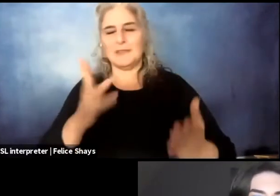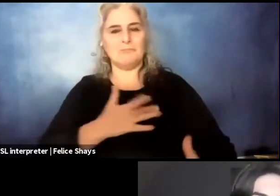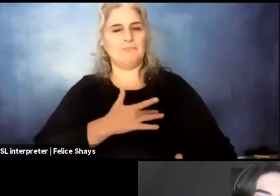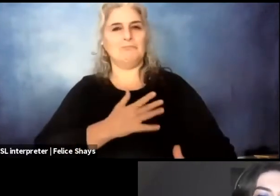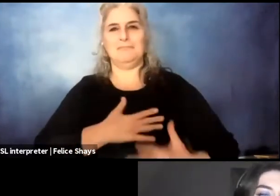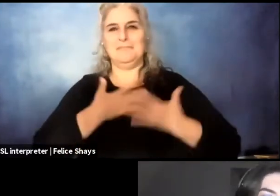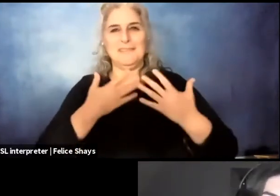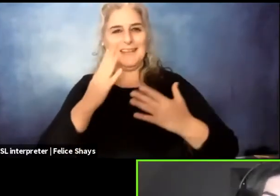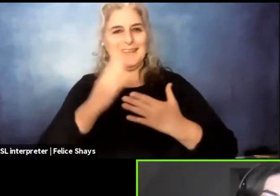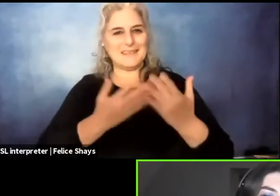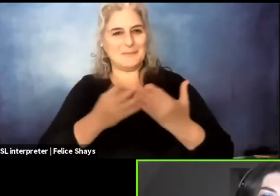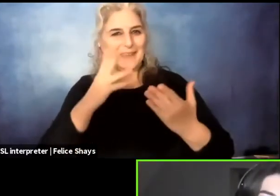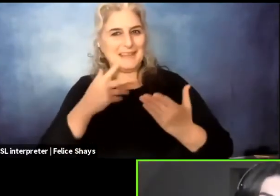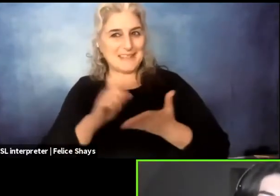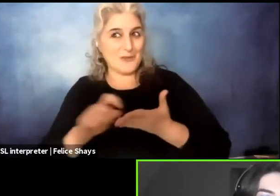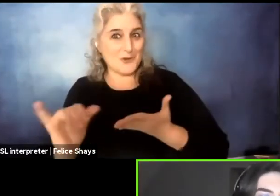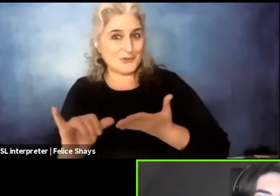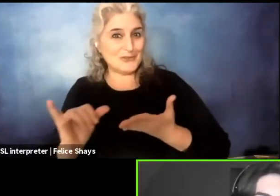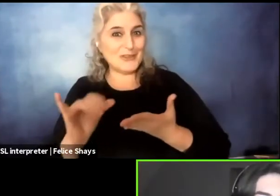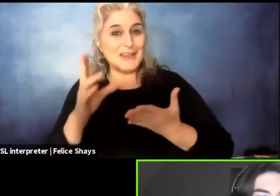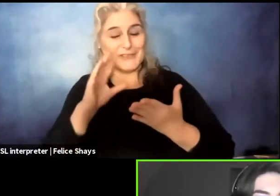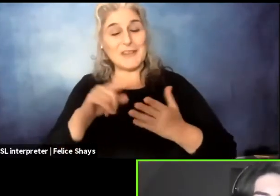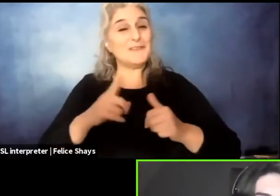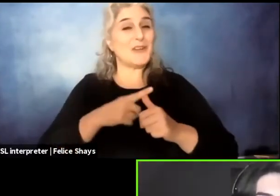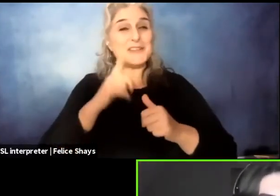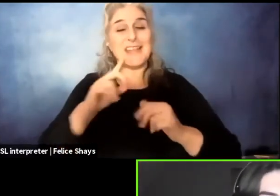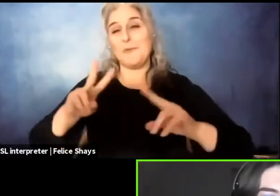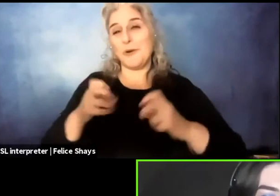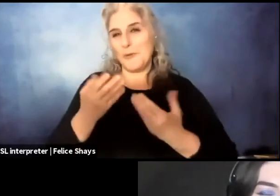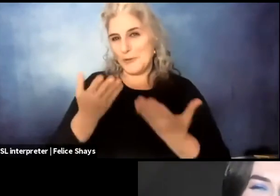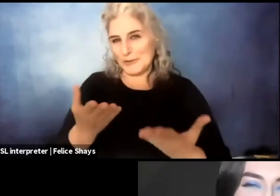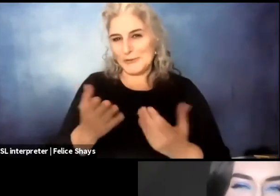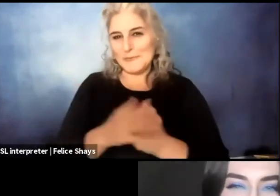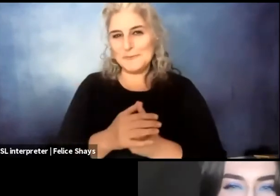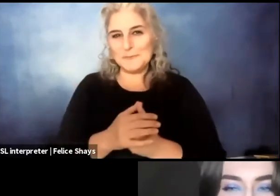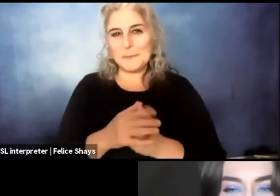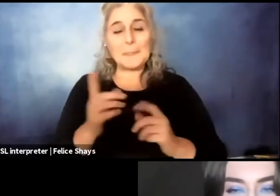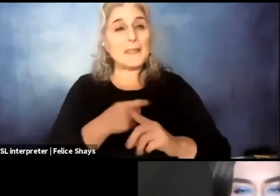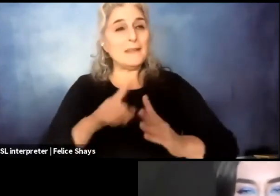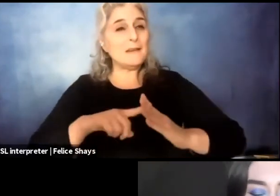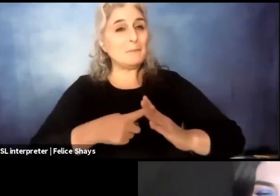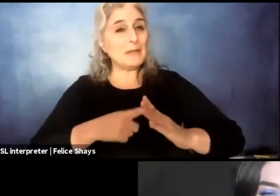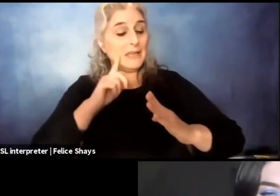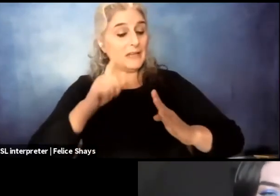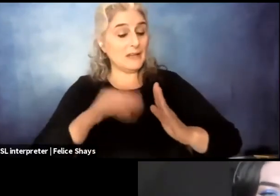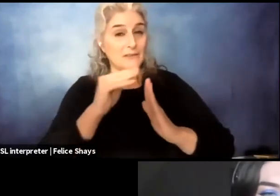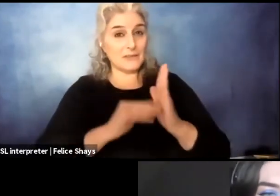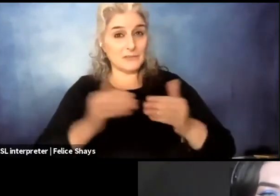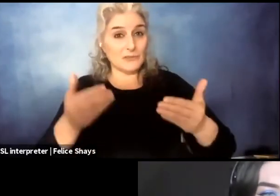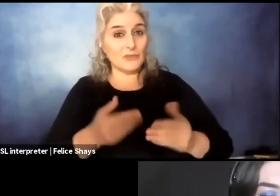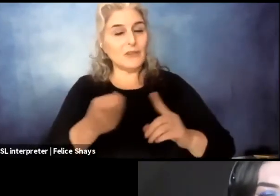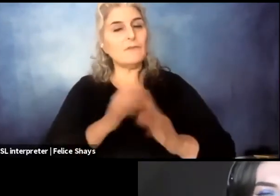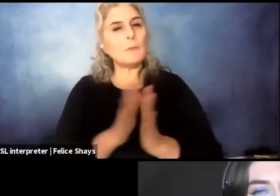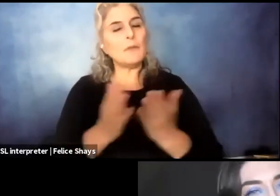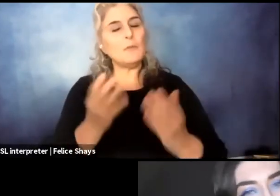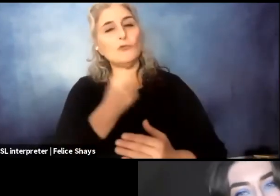also wrote. Yes. So I will quote you. So the beginning of the introduction of Revolting